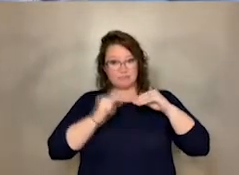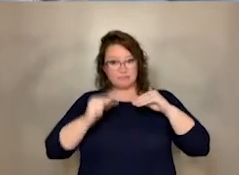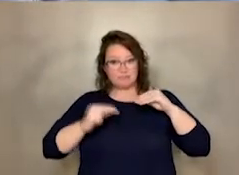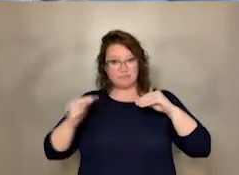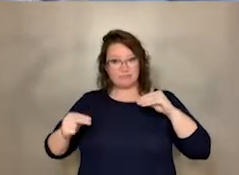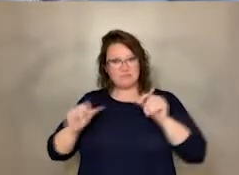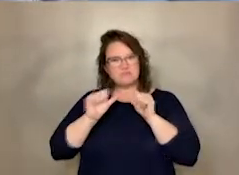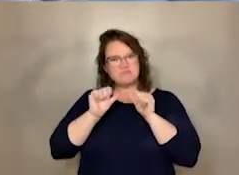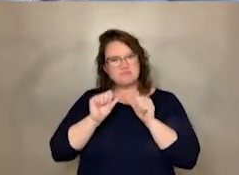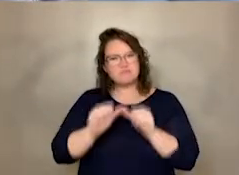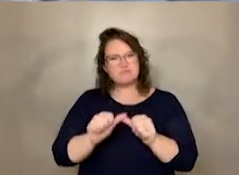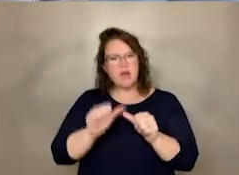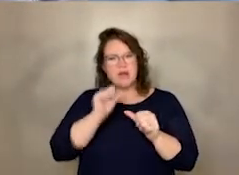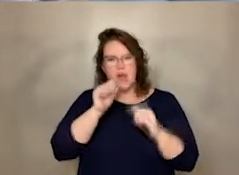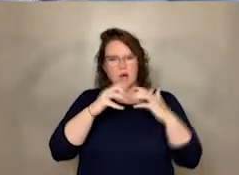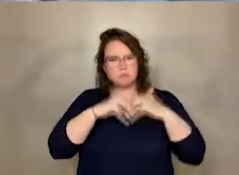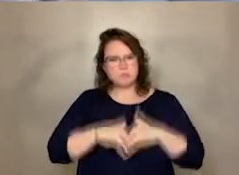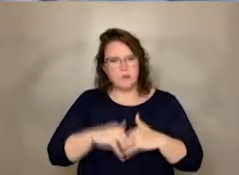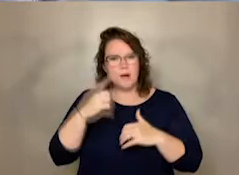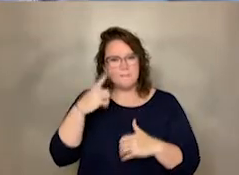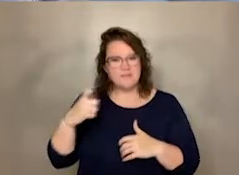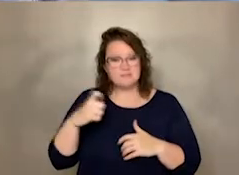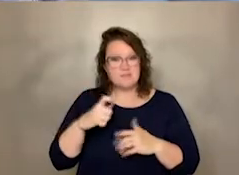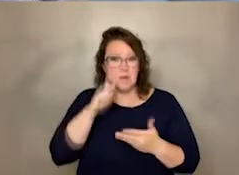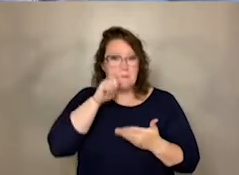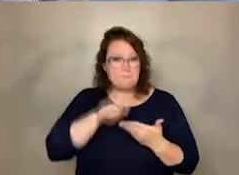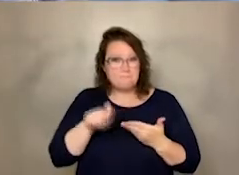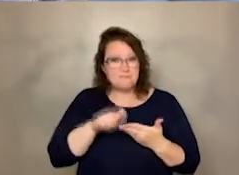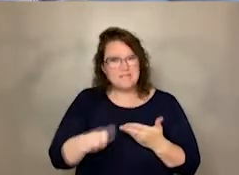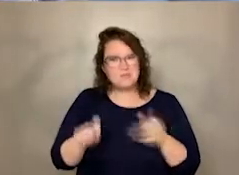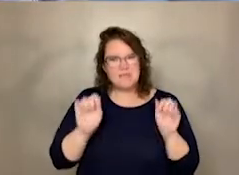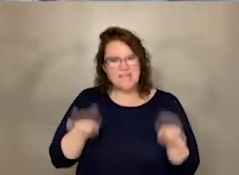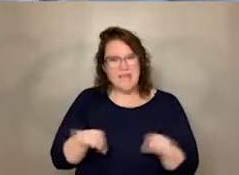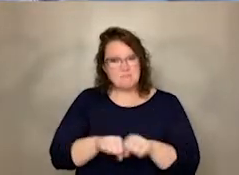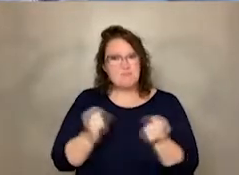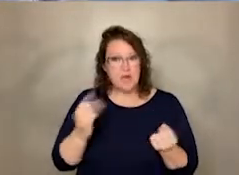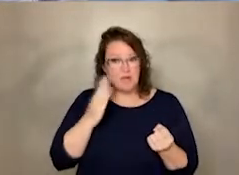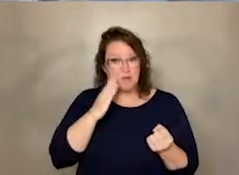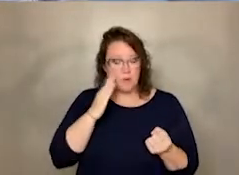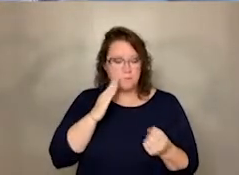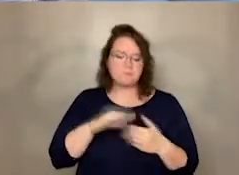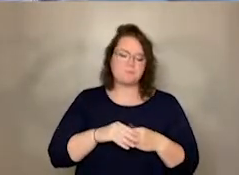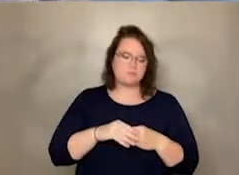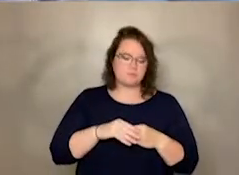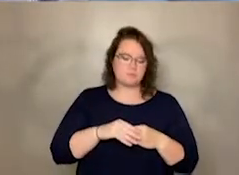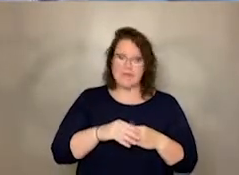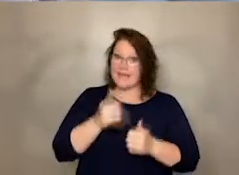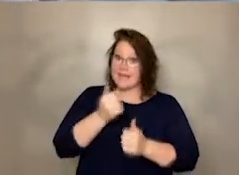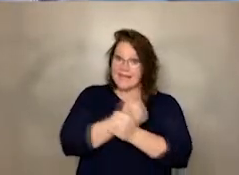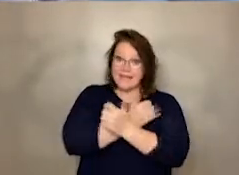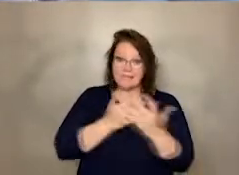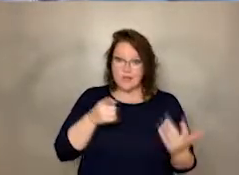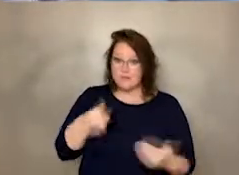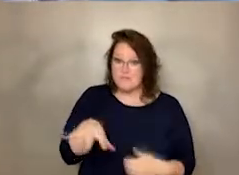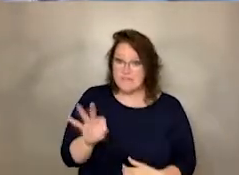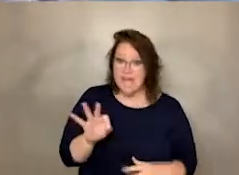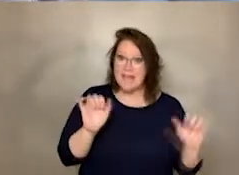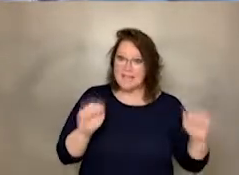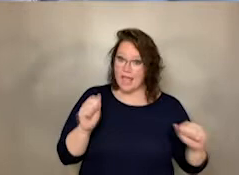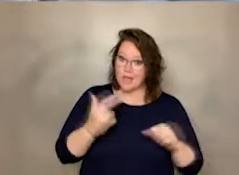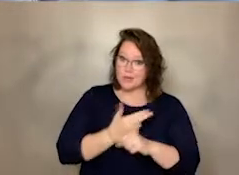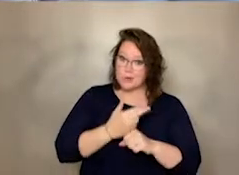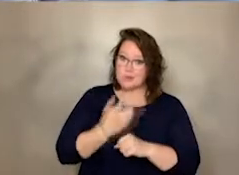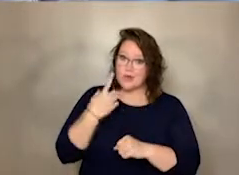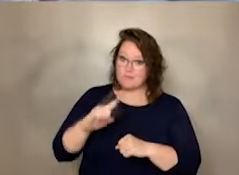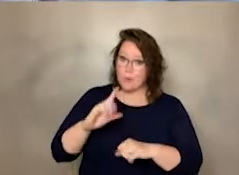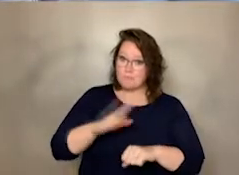a little bit longer, because pencils do break. But you know, anything that you find around your house can be a musical instrument. This was just a can